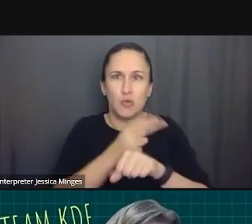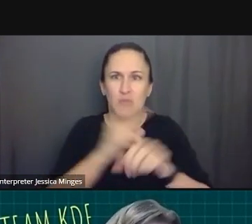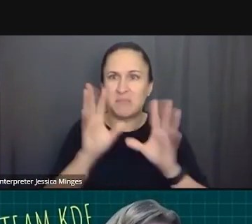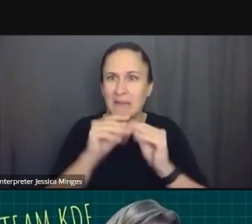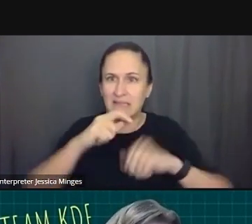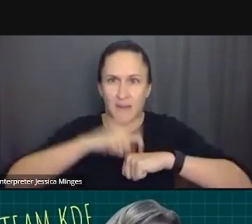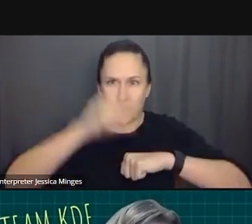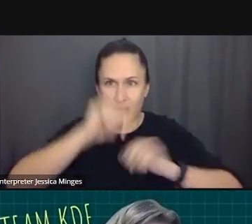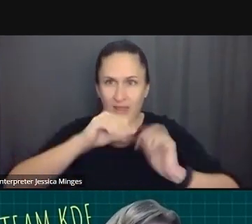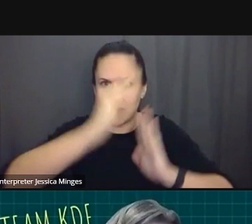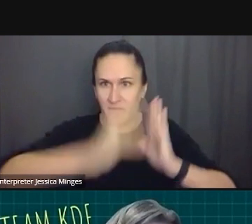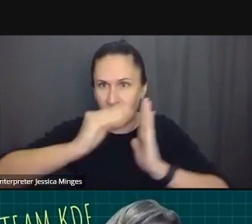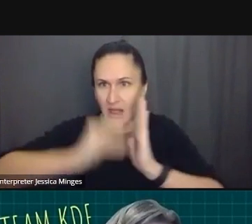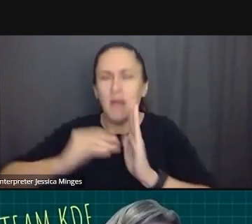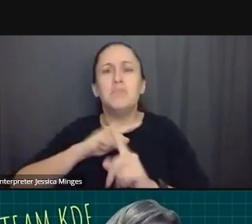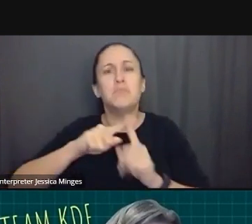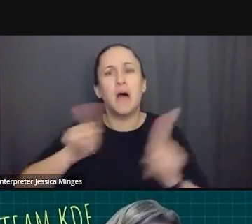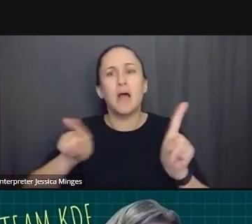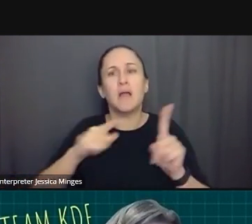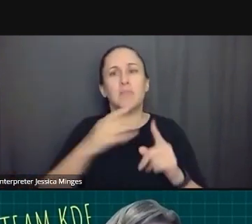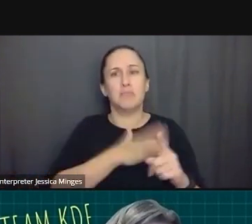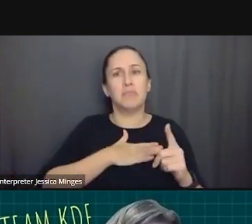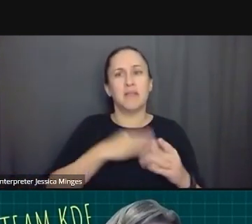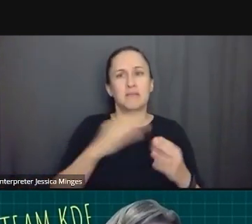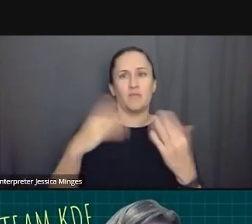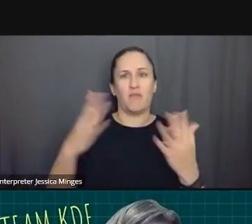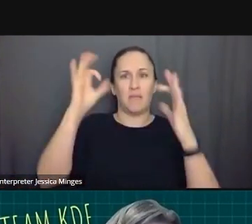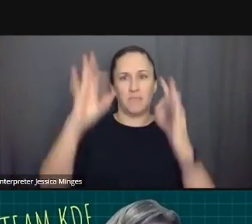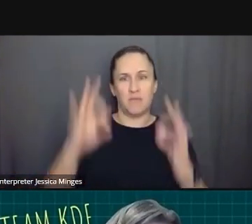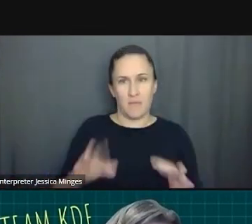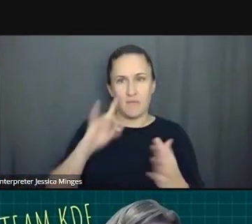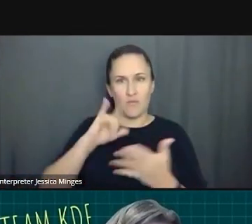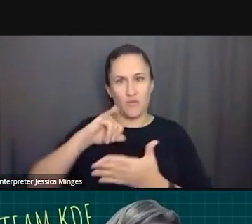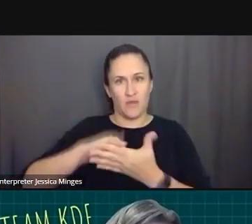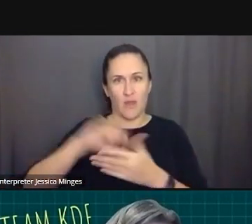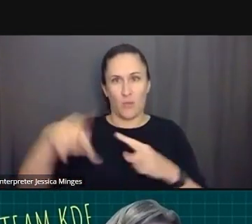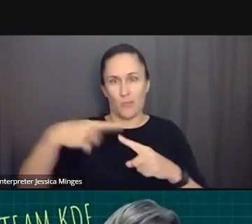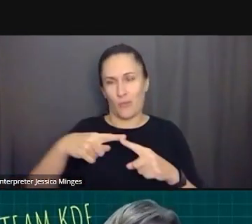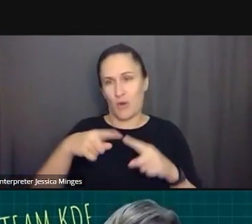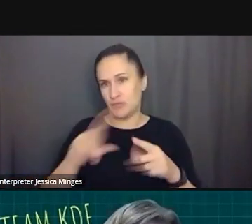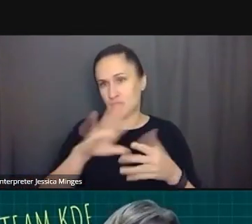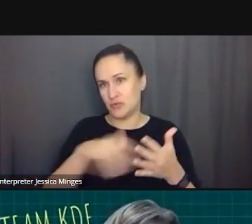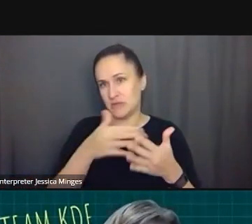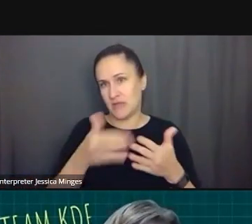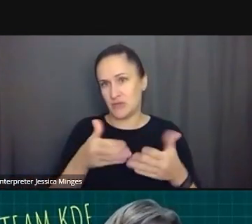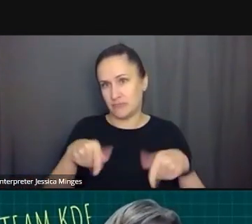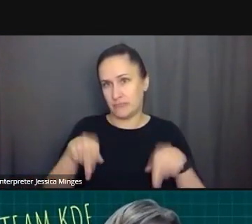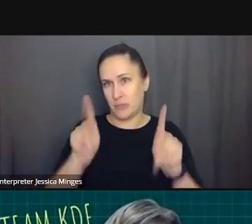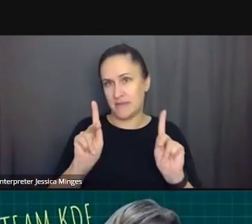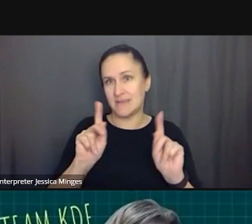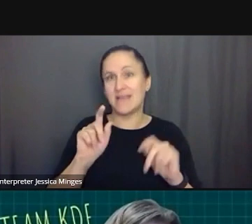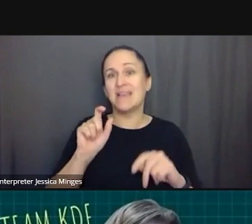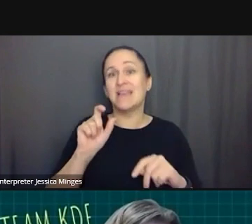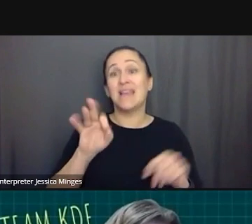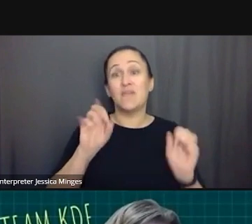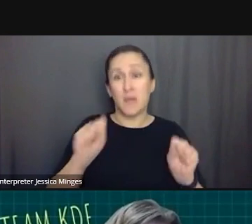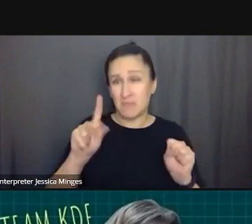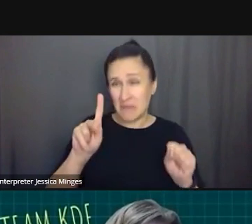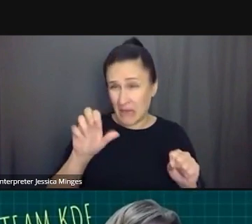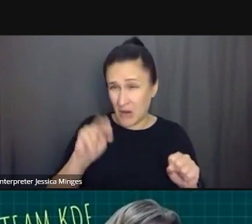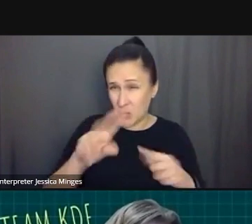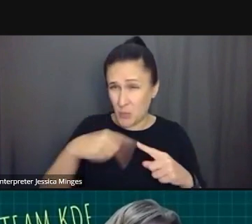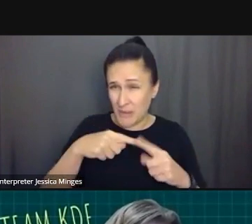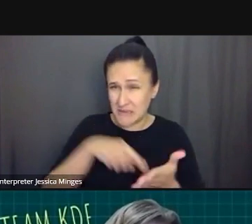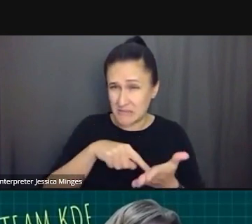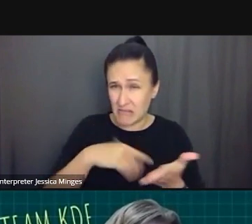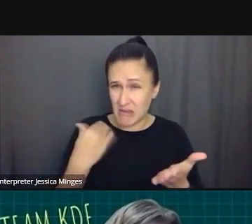but please feel free to provide feedback when your schedule permits. If possible, Karen, do we know the deadline